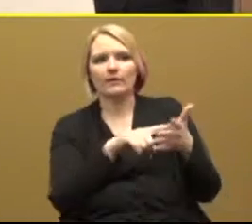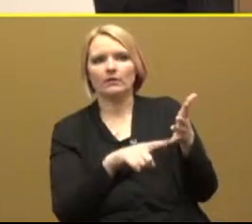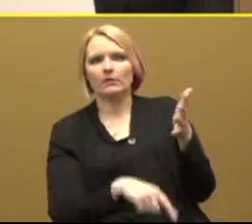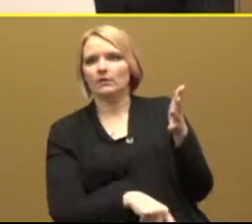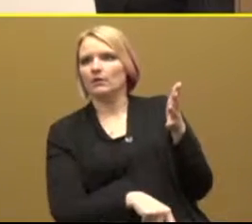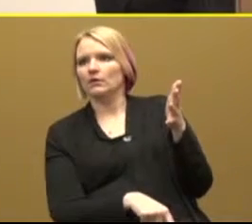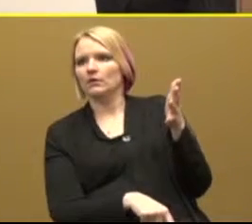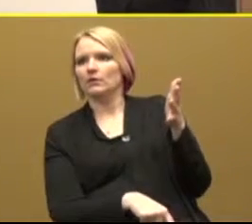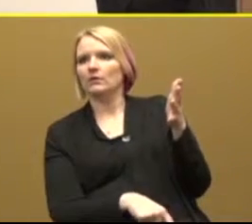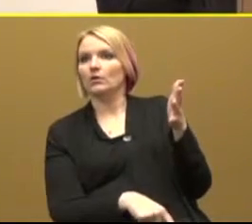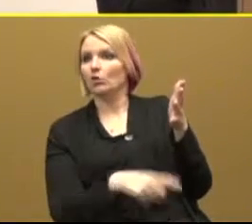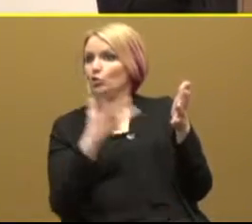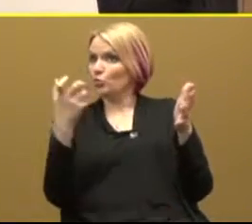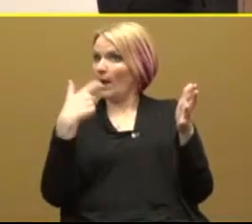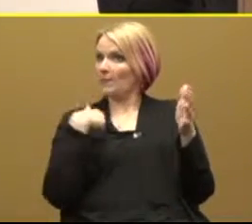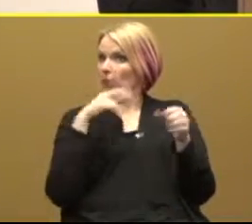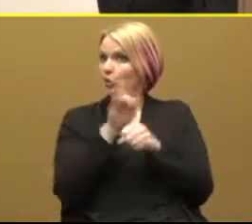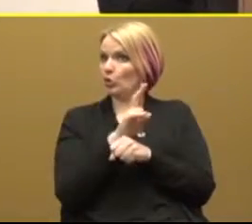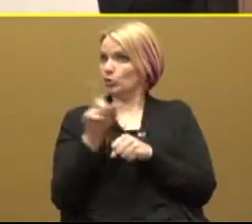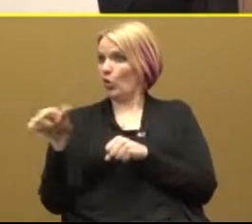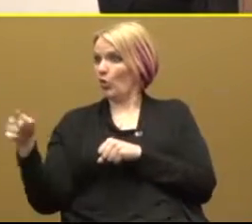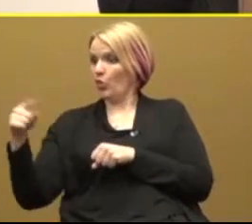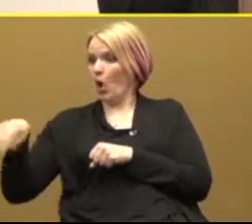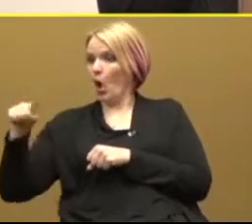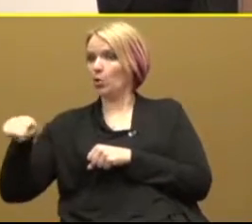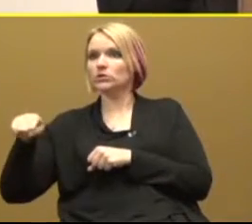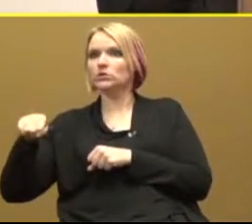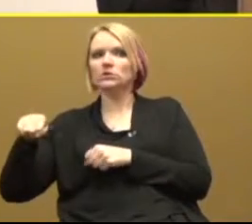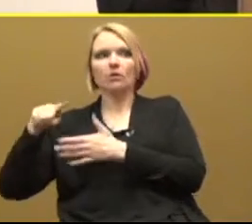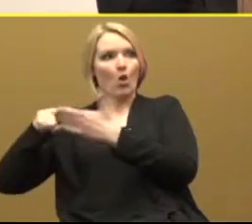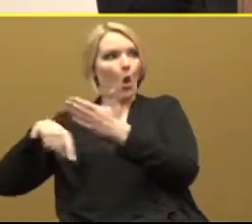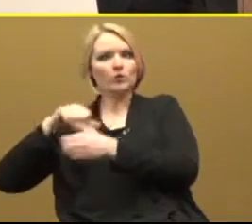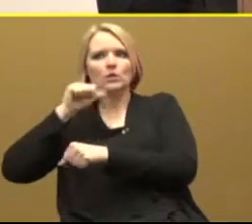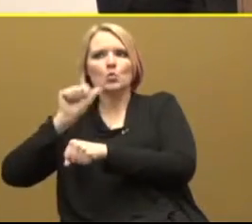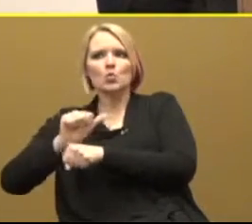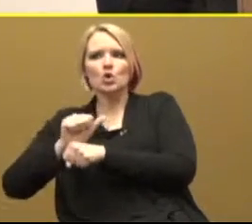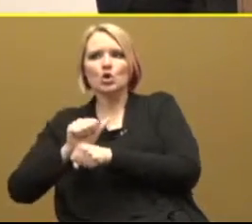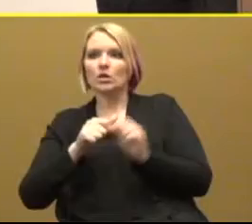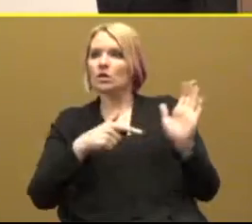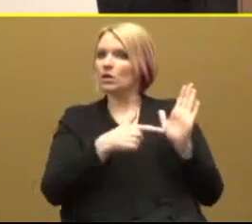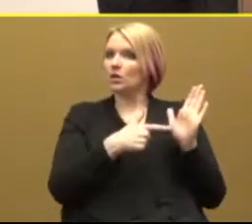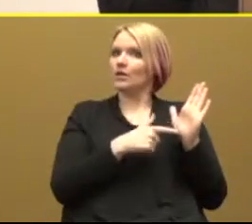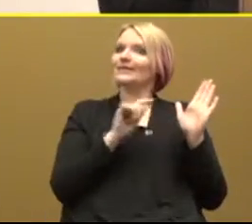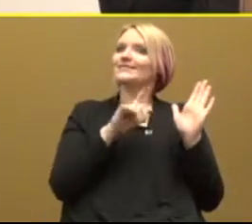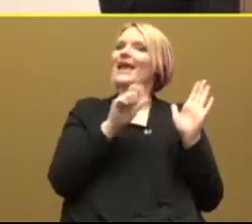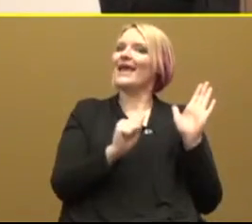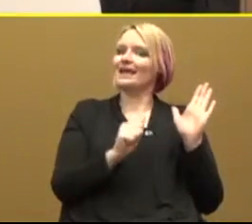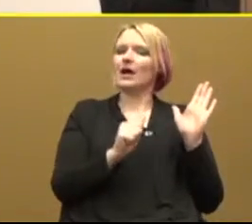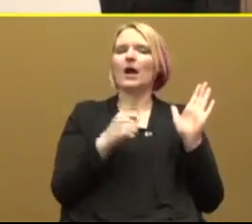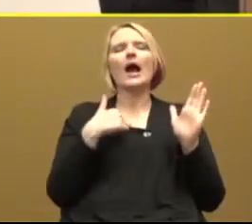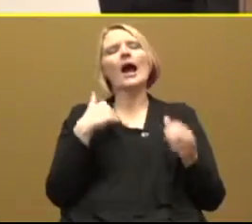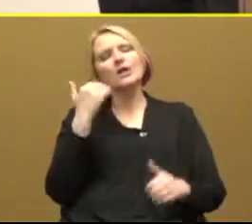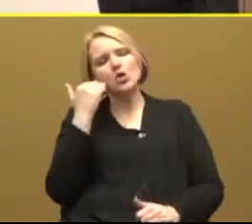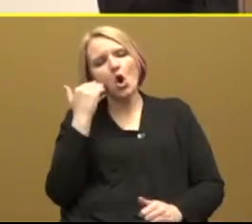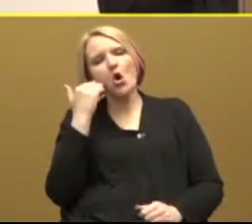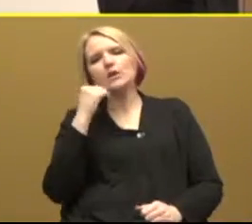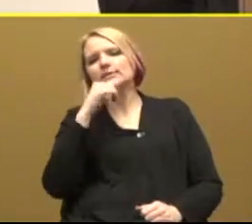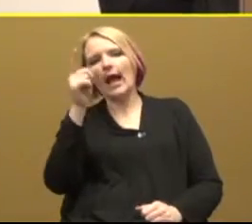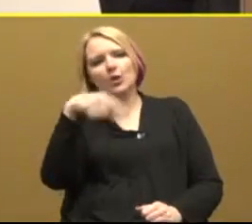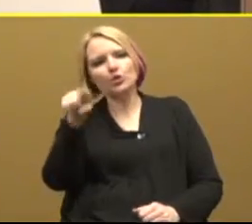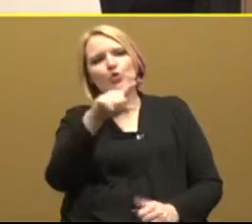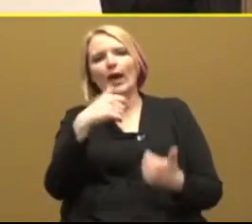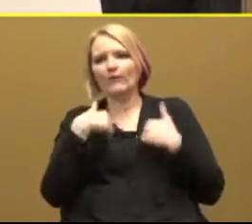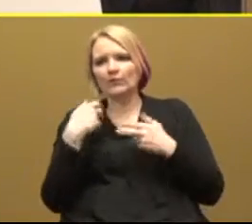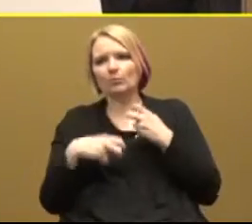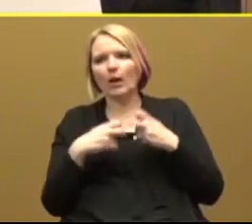items. You want me to use these 10? They don't work. Here's my data. It's a hard, and I know it's not you all having